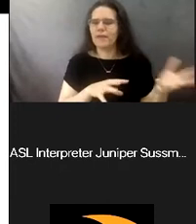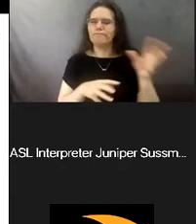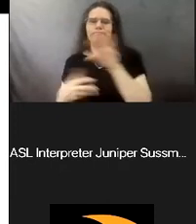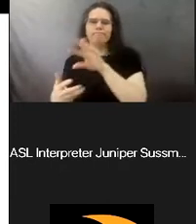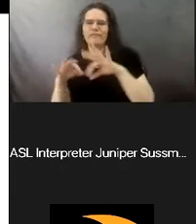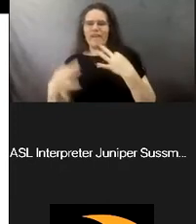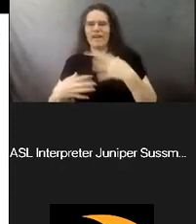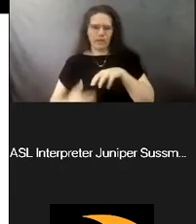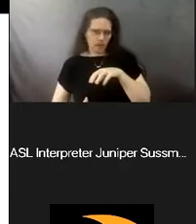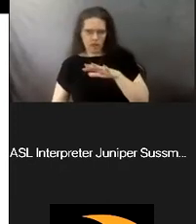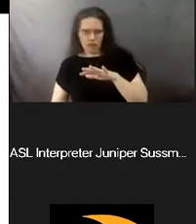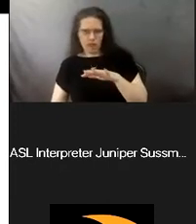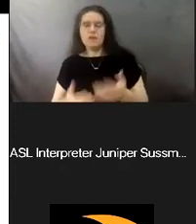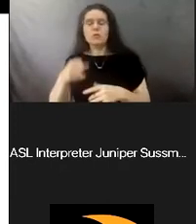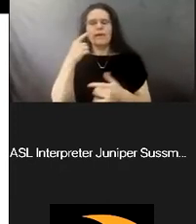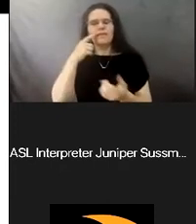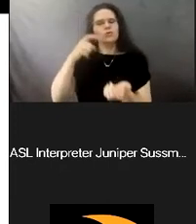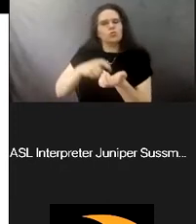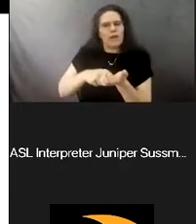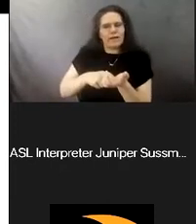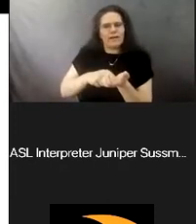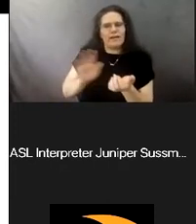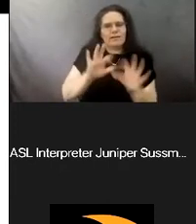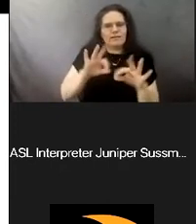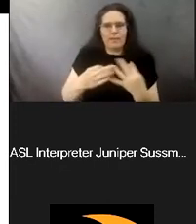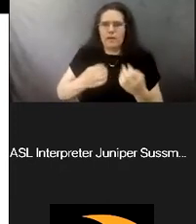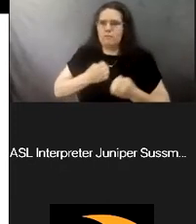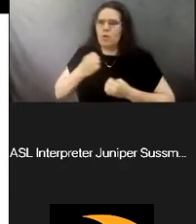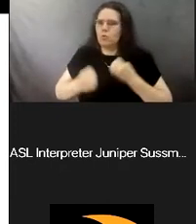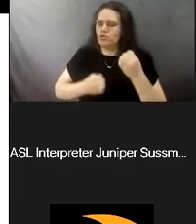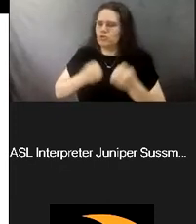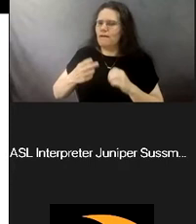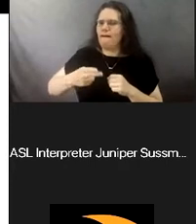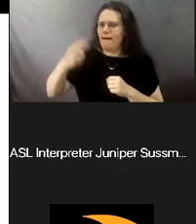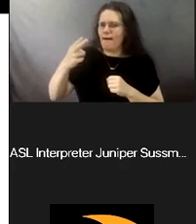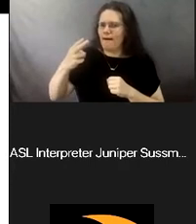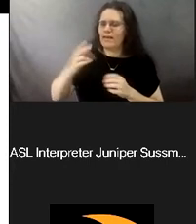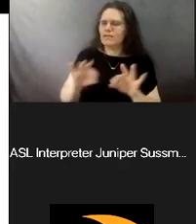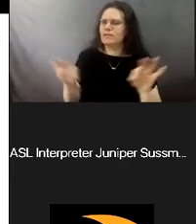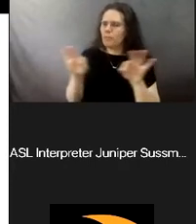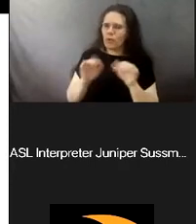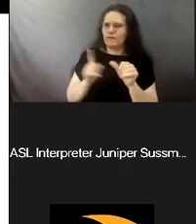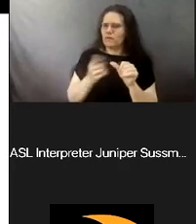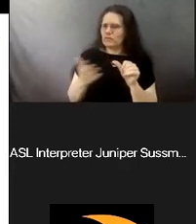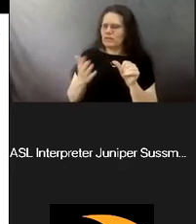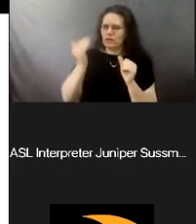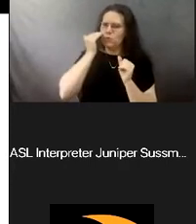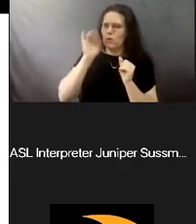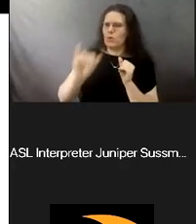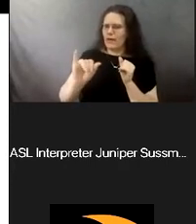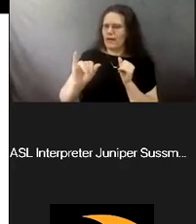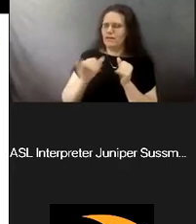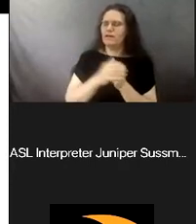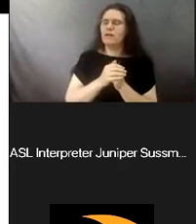is recognizing that and acknowledging that. That's always such an important first step. And then I also think it's